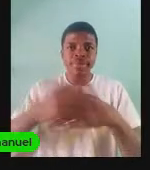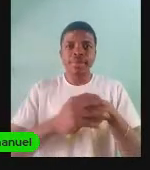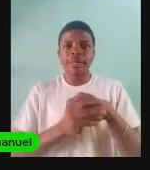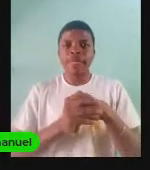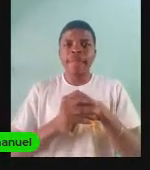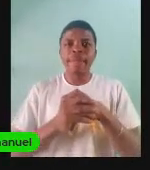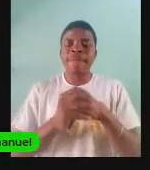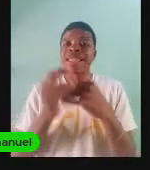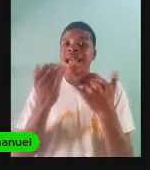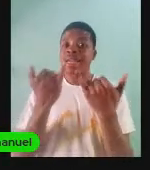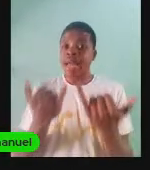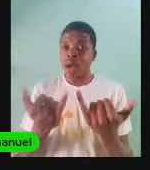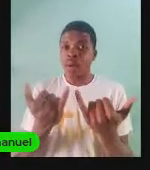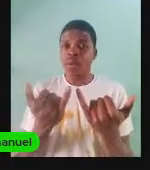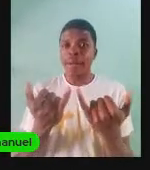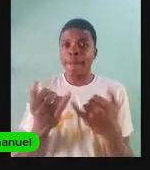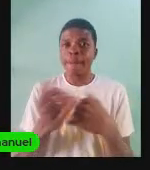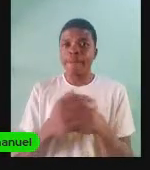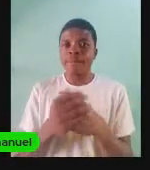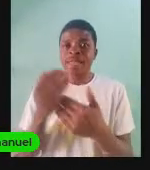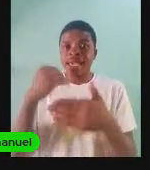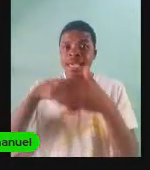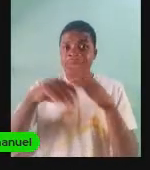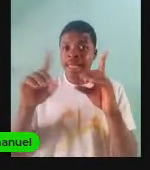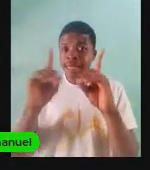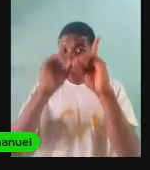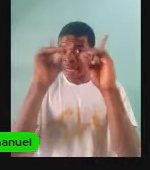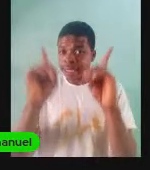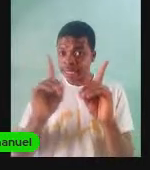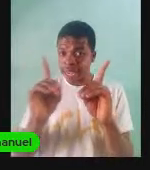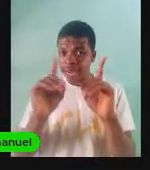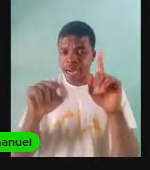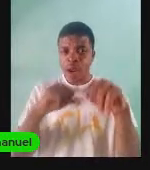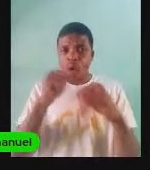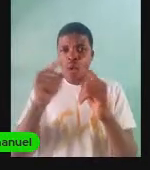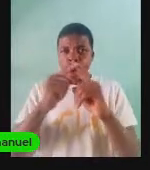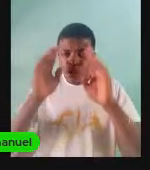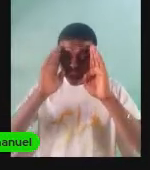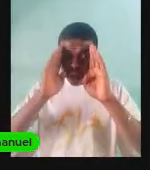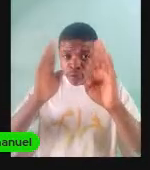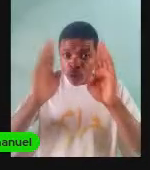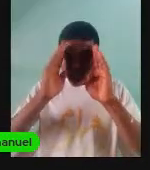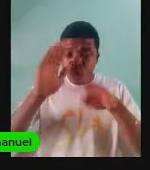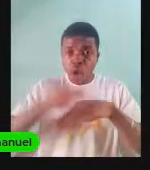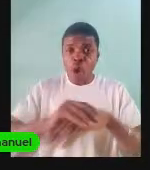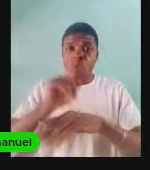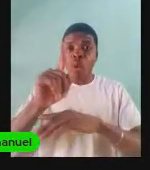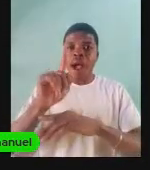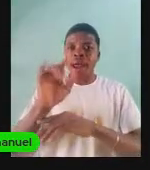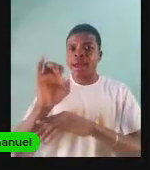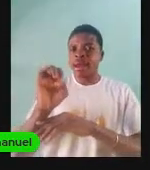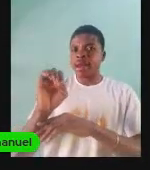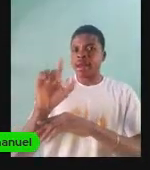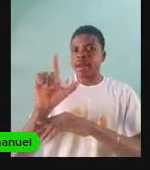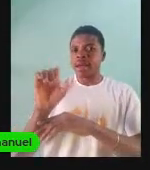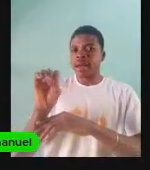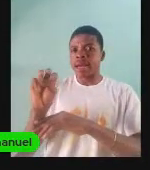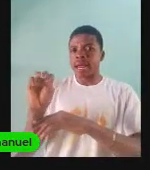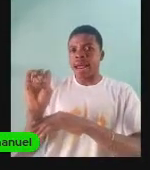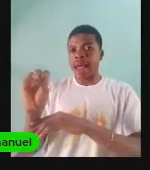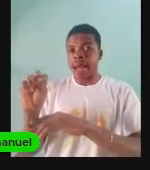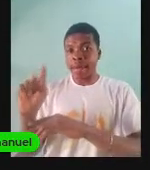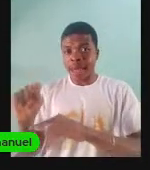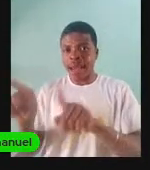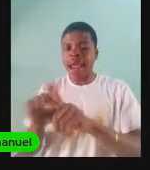Now you see, in design also, when you focus on one element, let me say like color, shape, it becomes